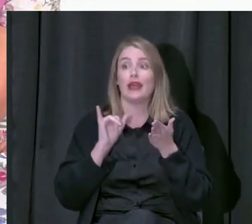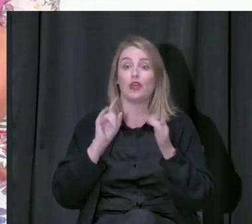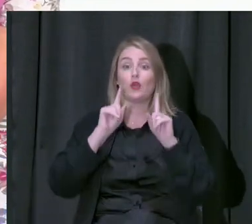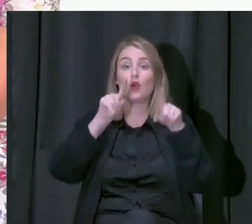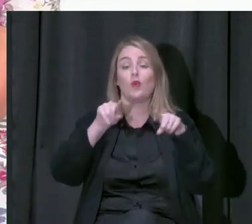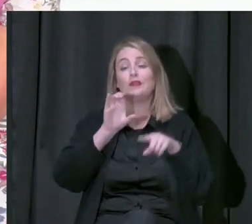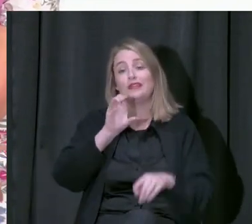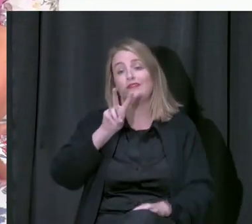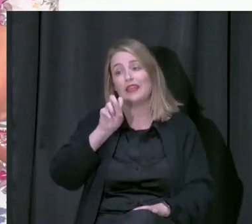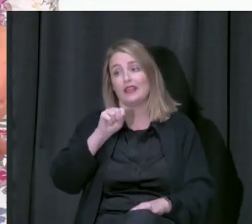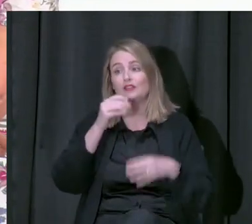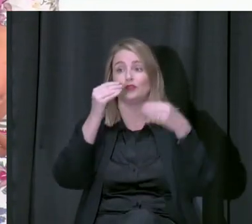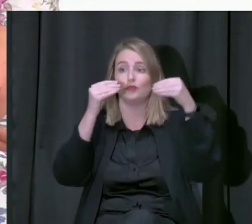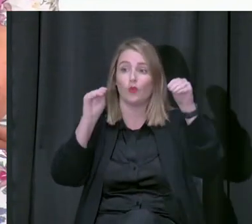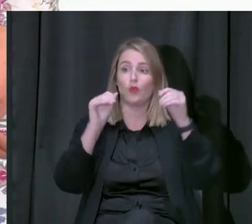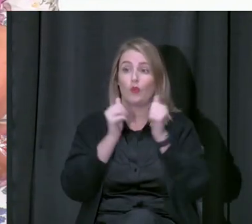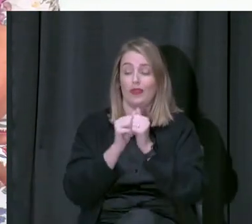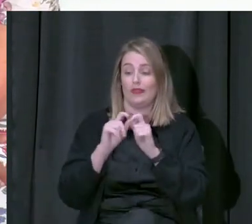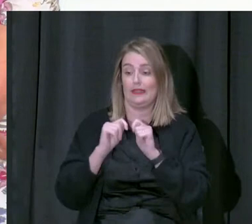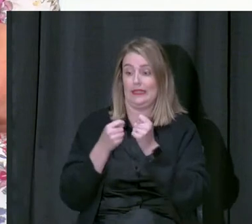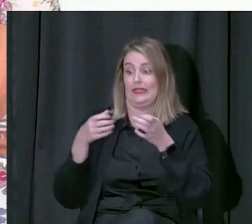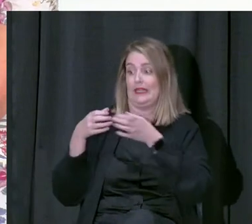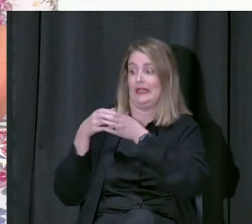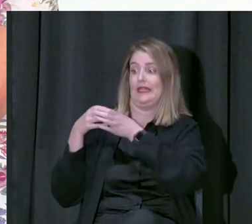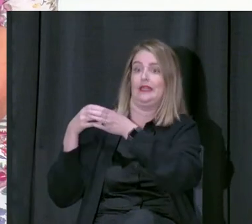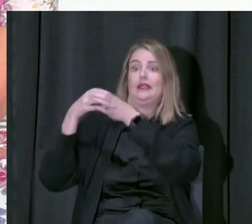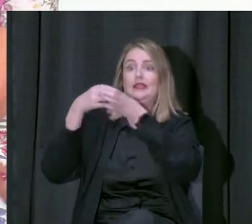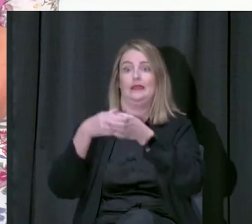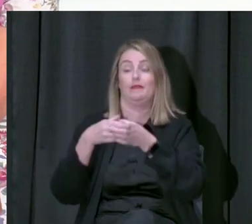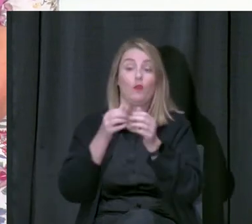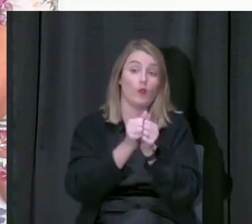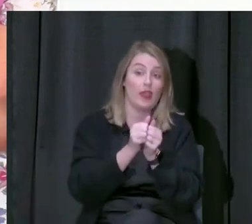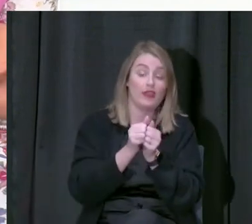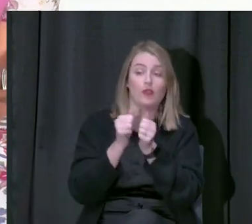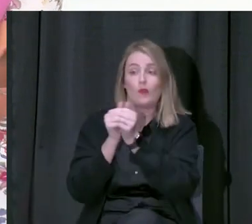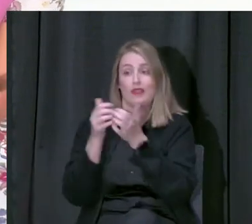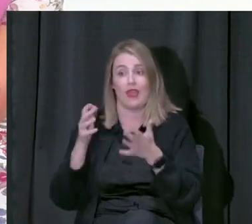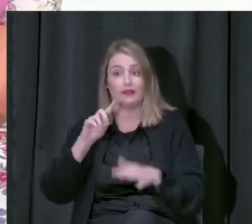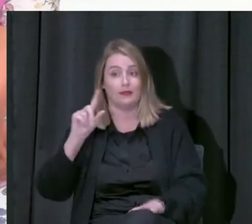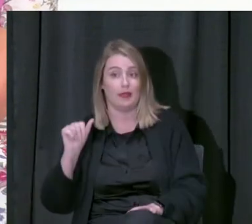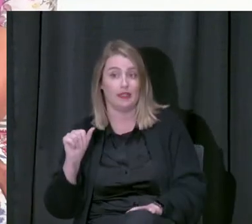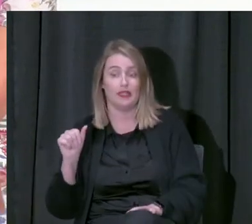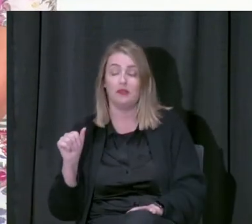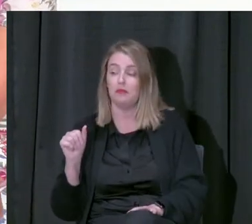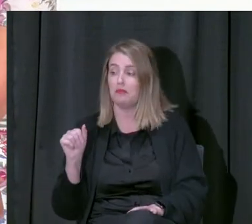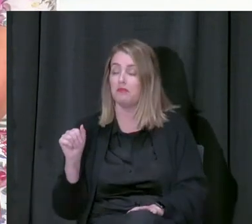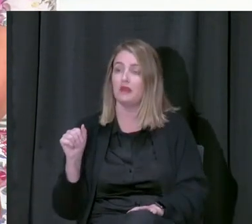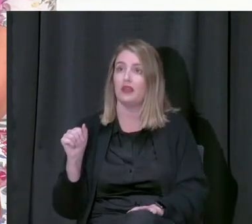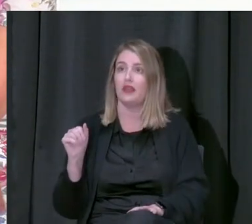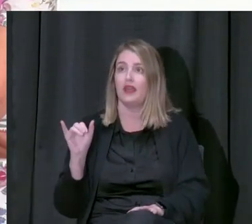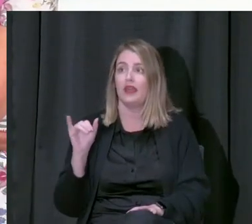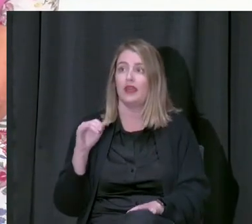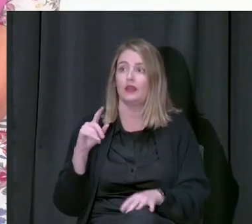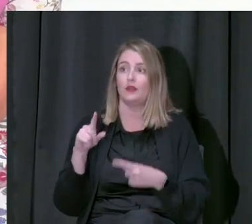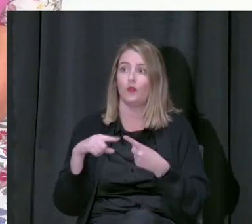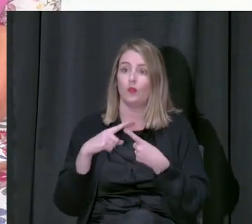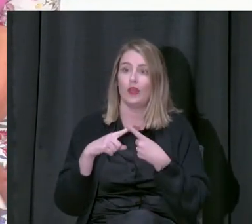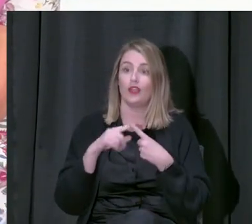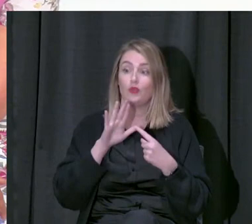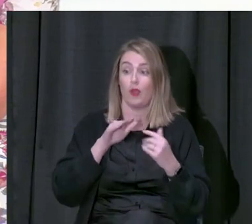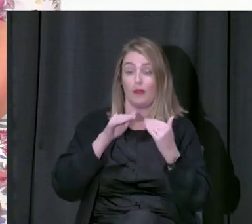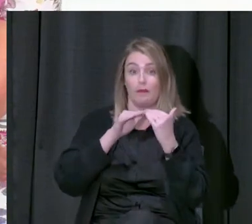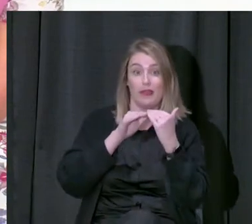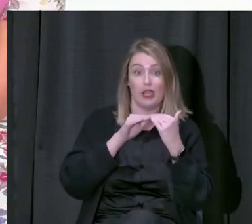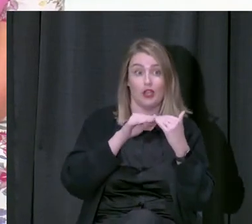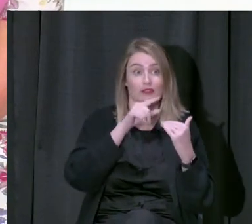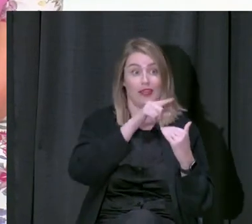team of, you know, people with and without disabilities, and when you know, your peers see